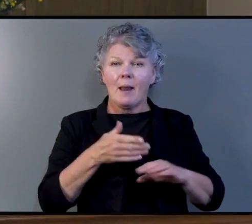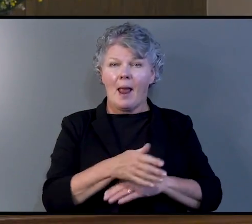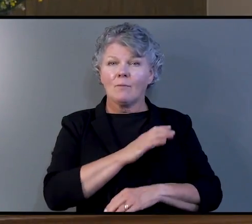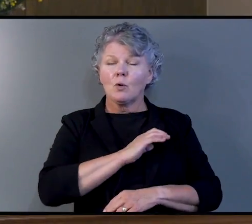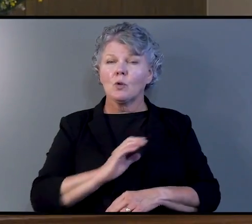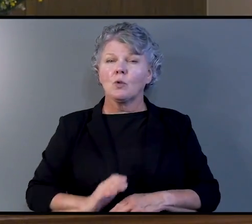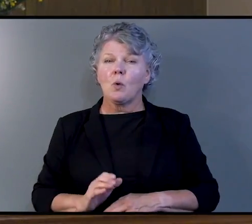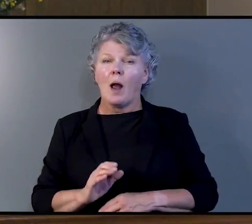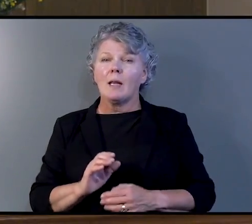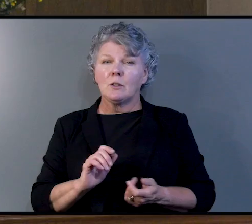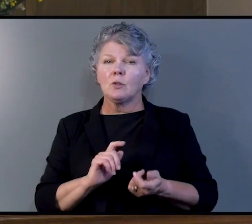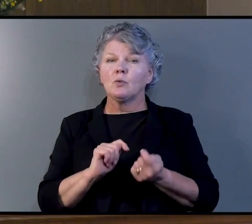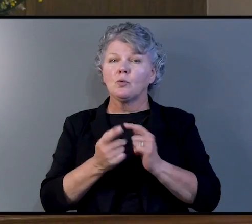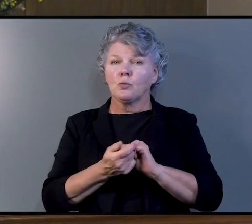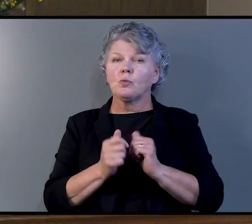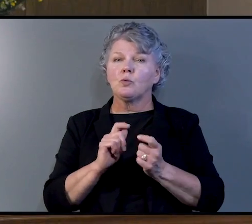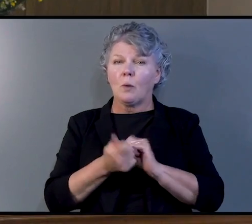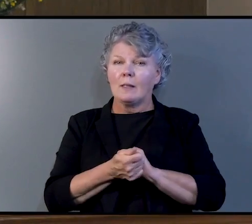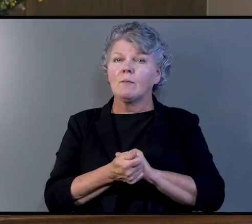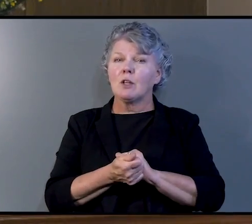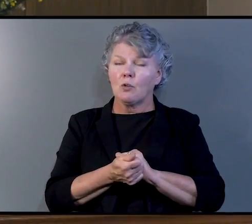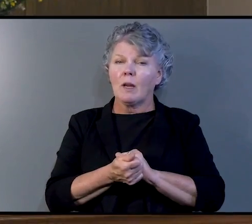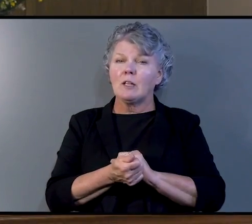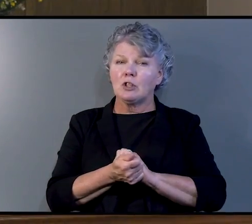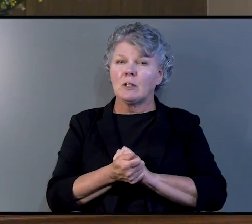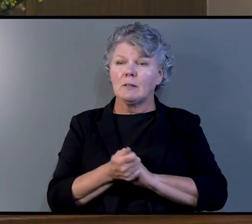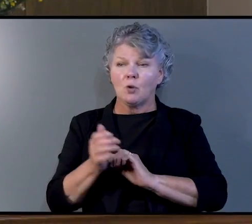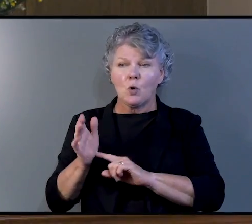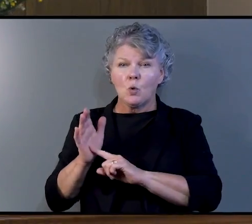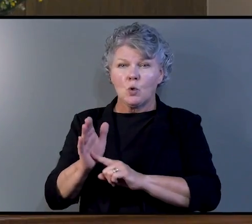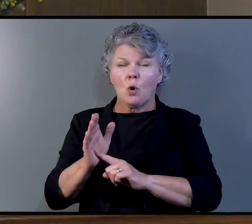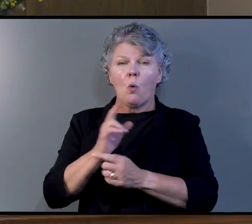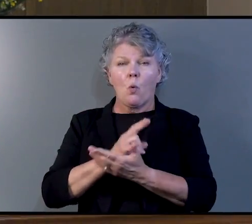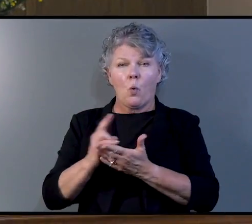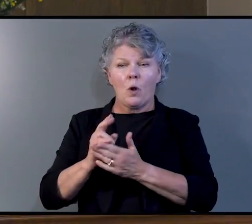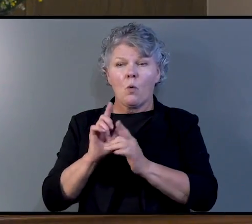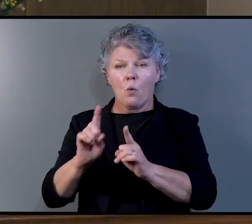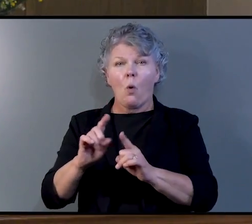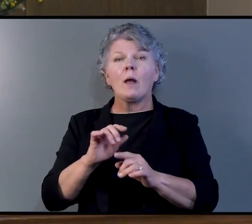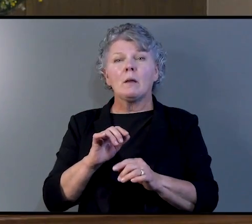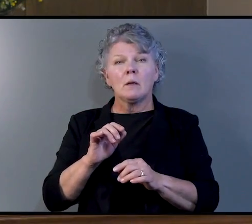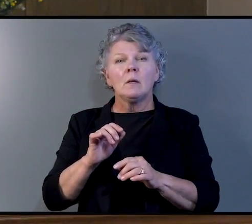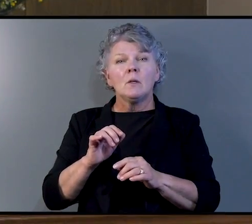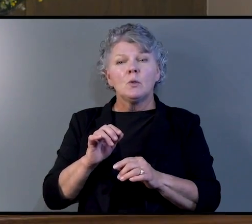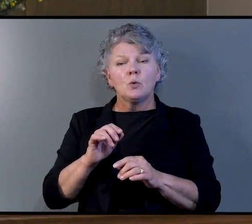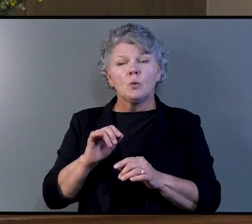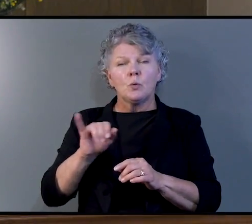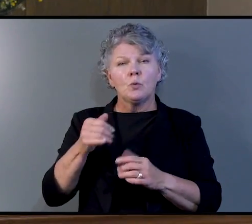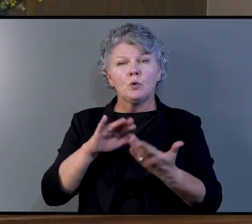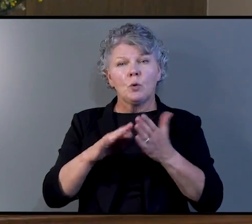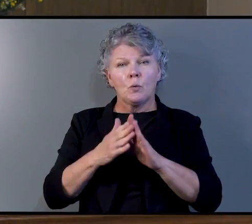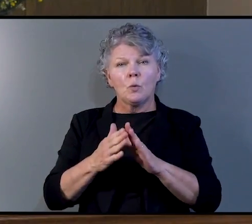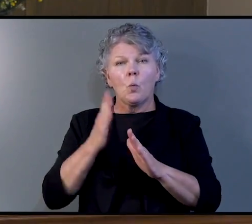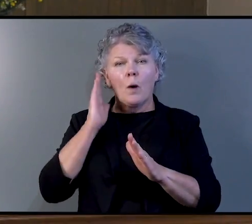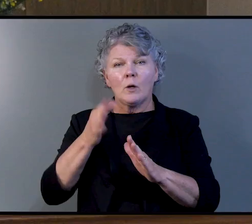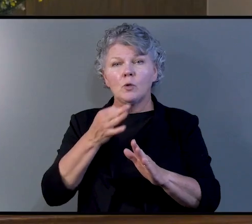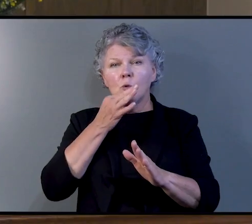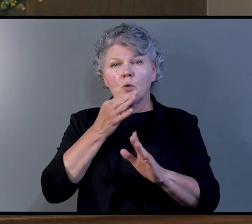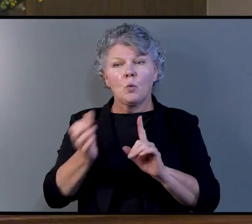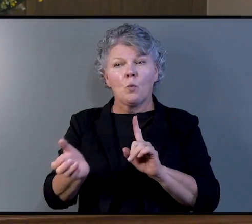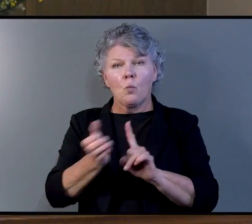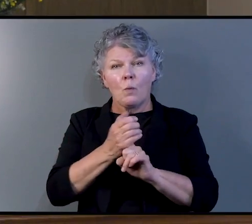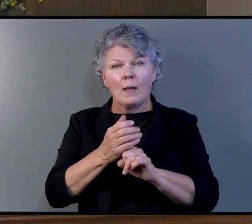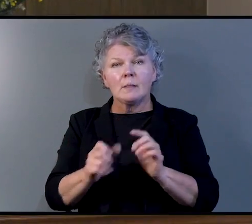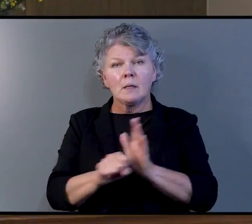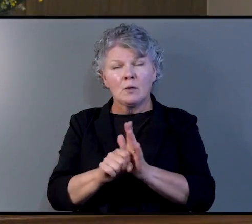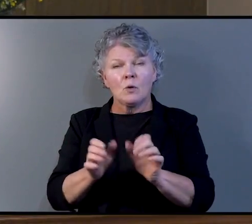Christ's transfiguration. He just showed his divinity and is now headed to Jerusalem, where he will soon be arrested and